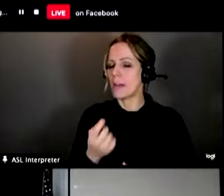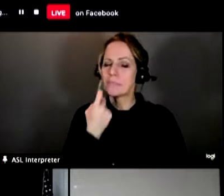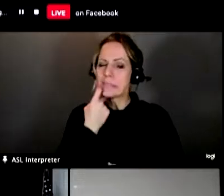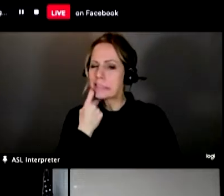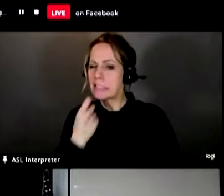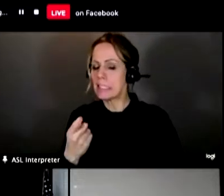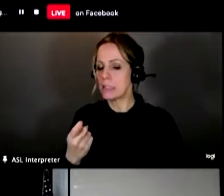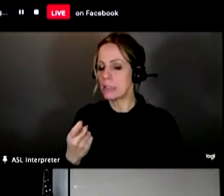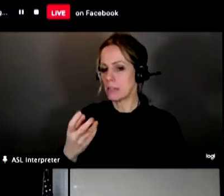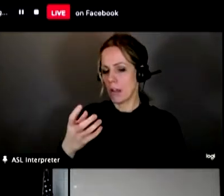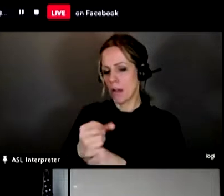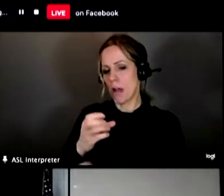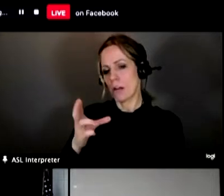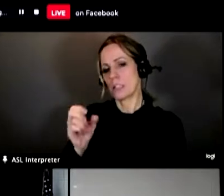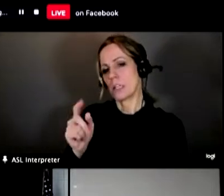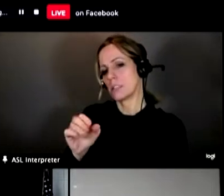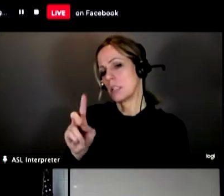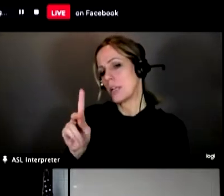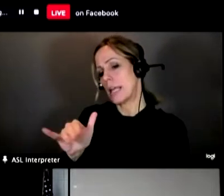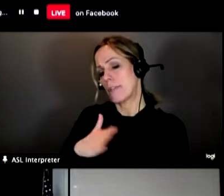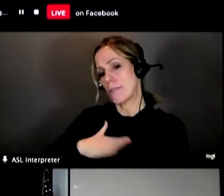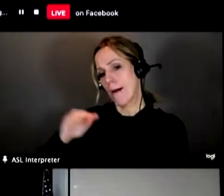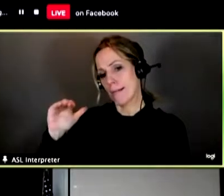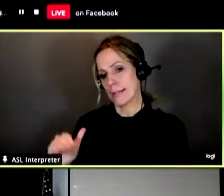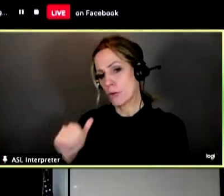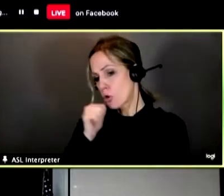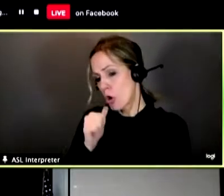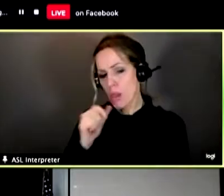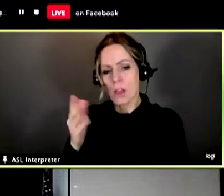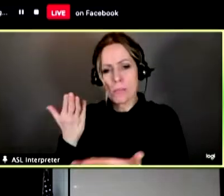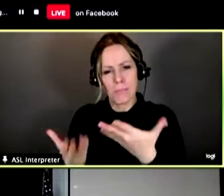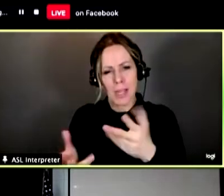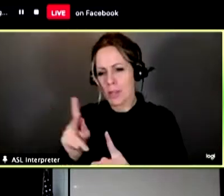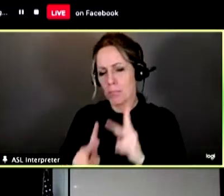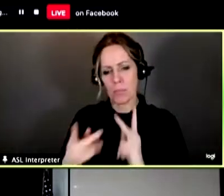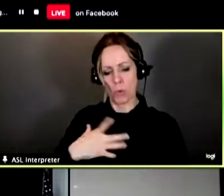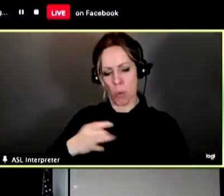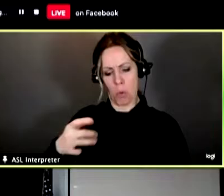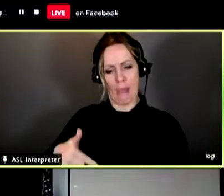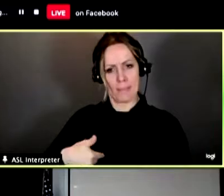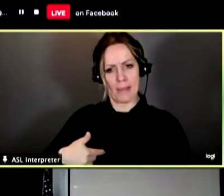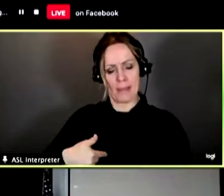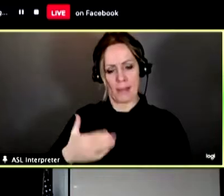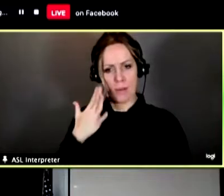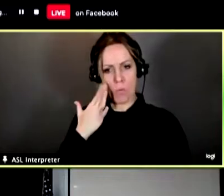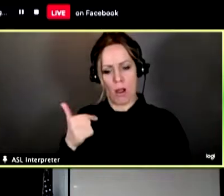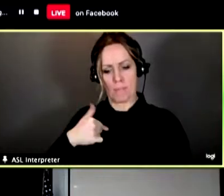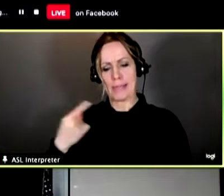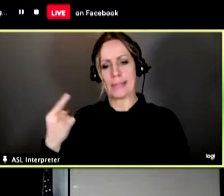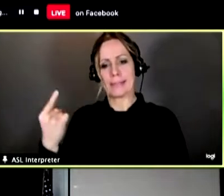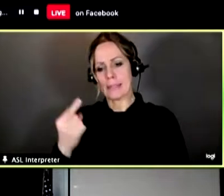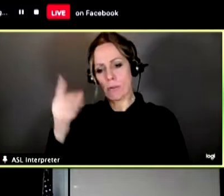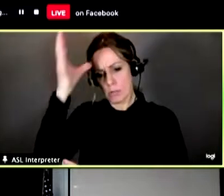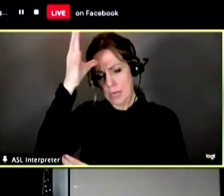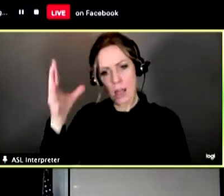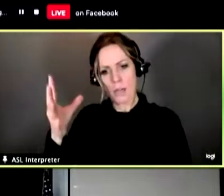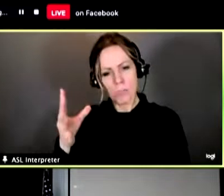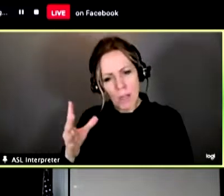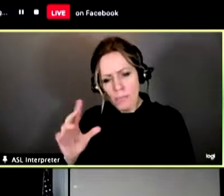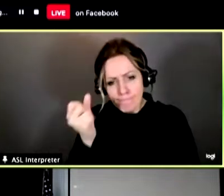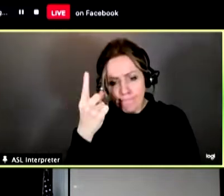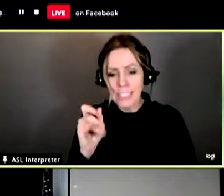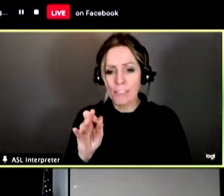people just don't like me because I'm a single dad or what. But I think everyone that's helping should be taken seriously because it could be